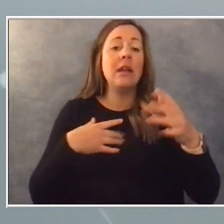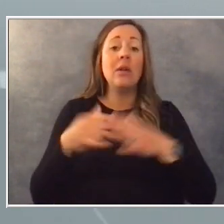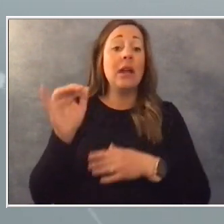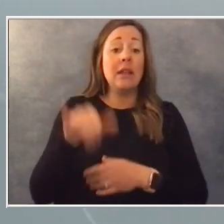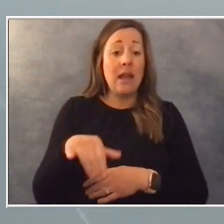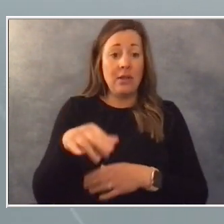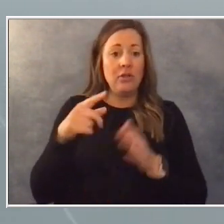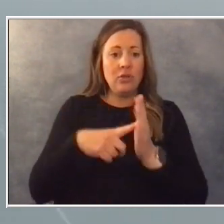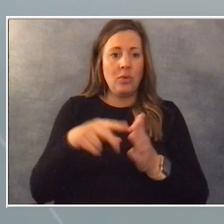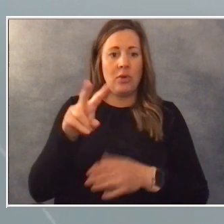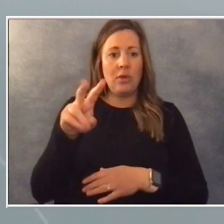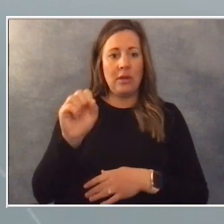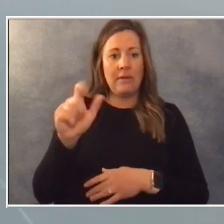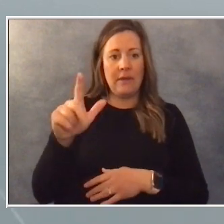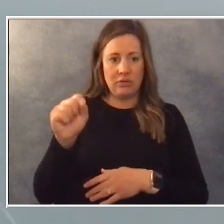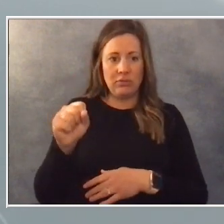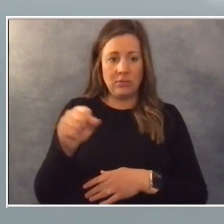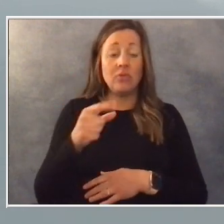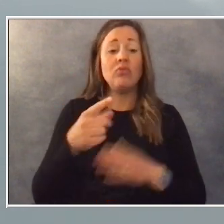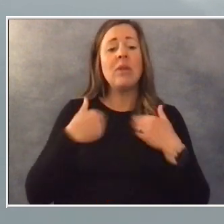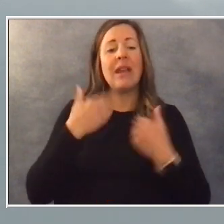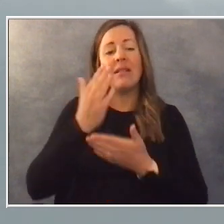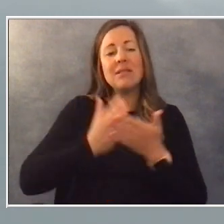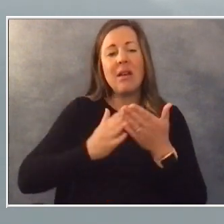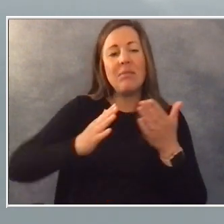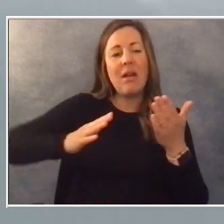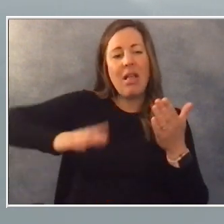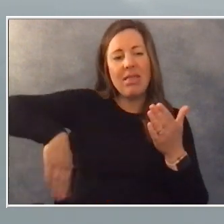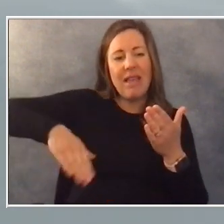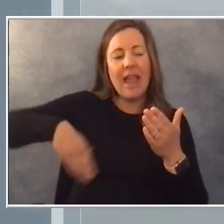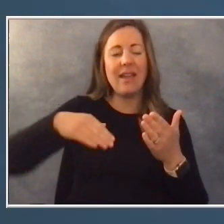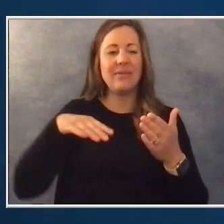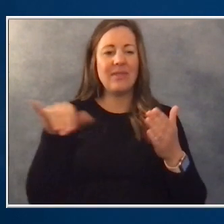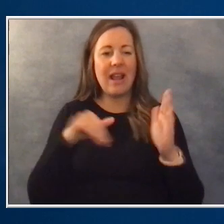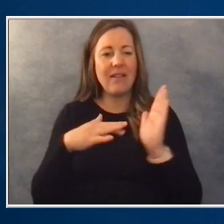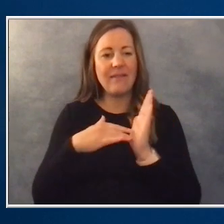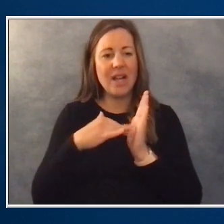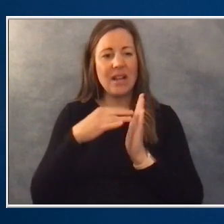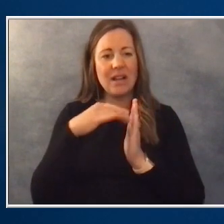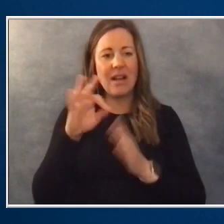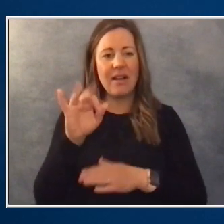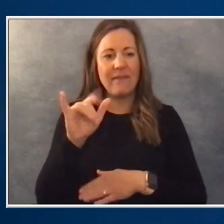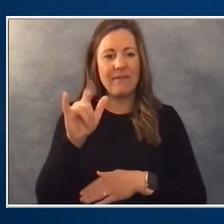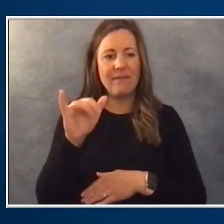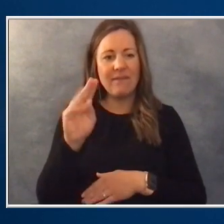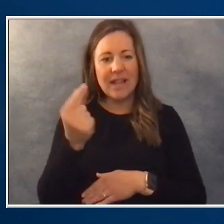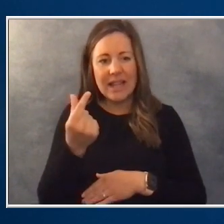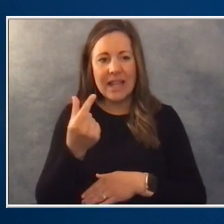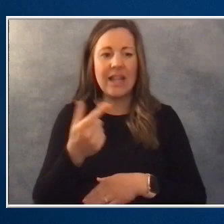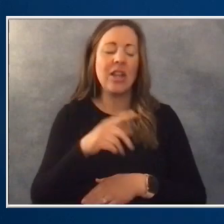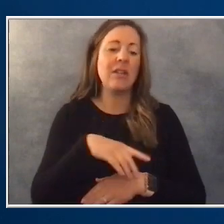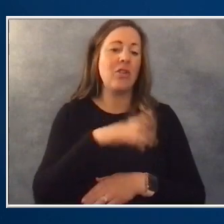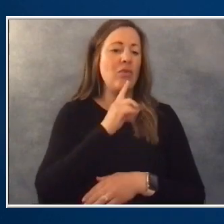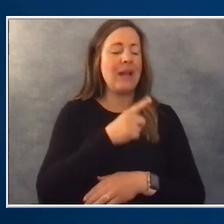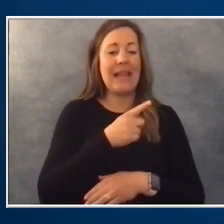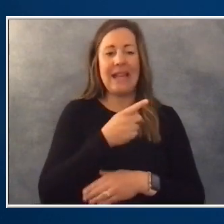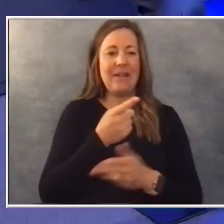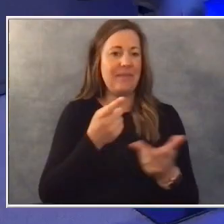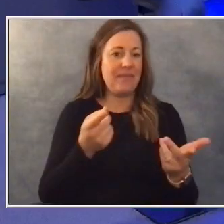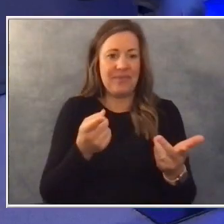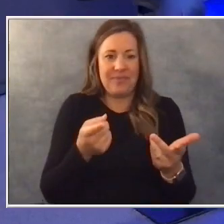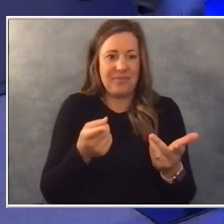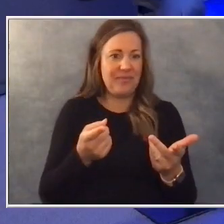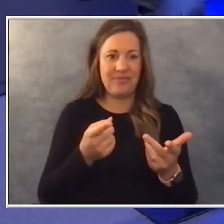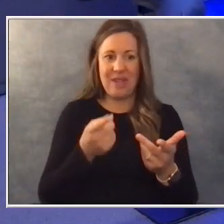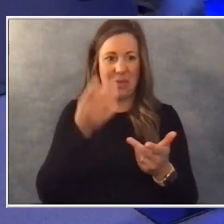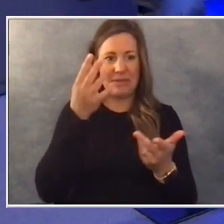did have some late filling or some collaterals, but it was very, just very faint. You could barely see the late filling. What's the name of